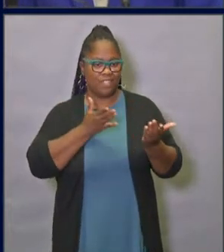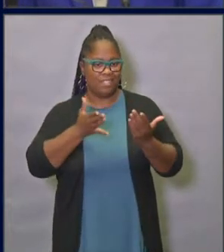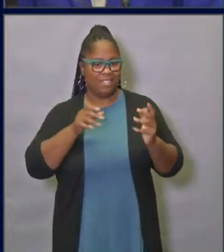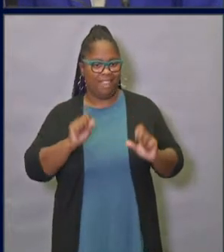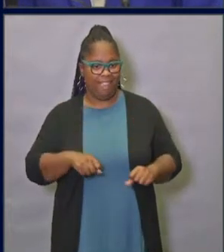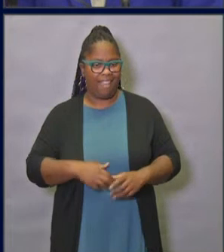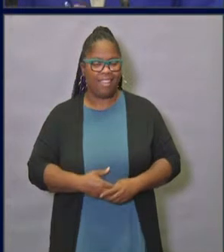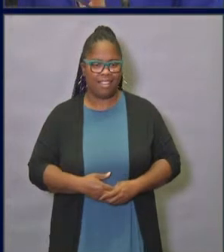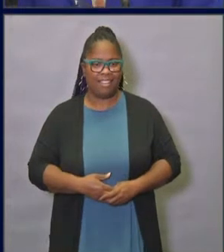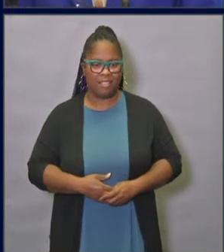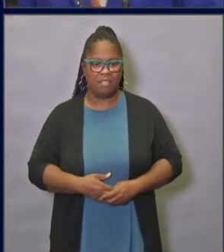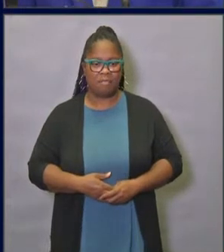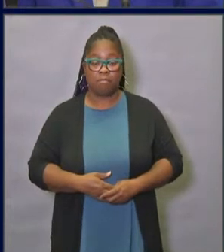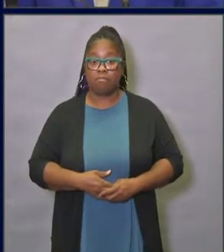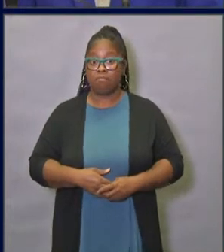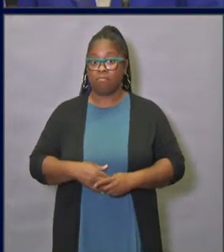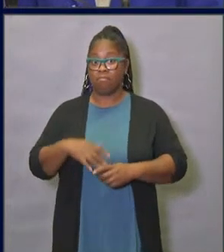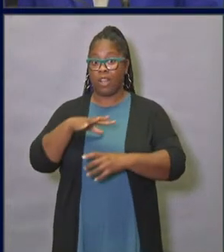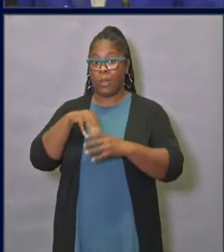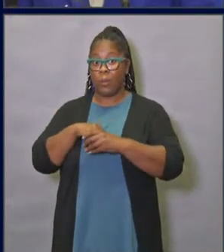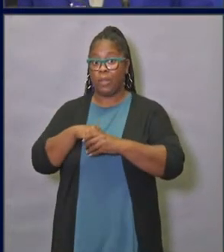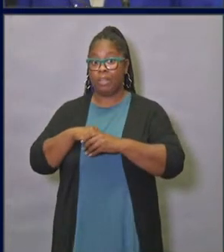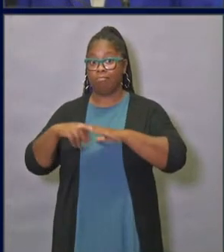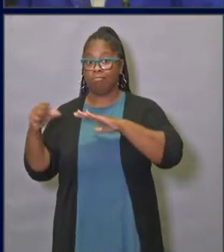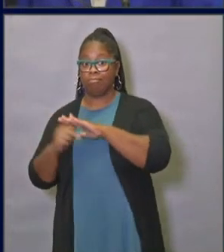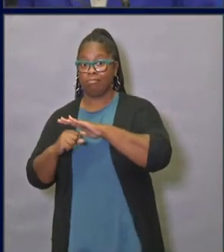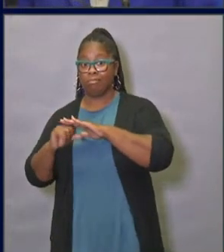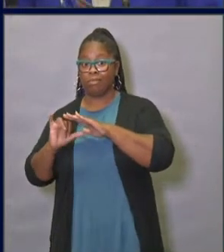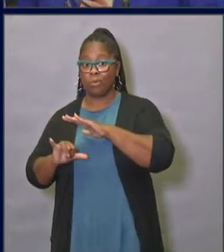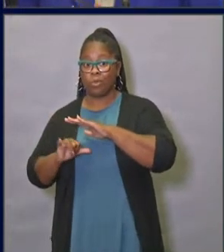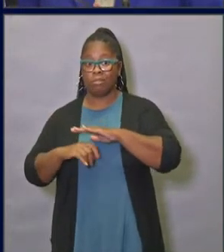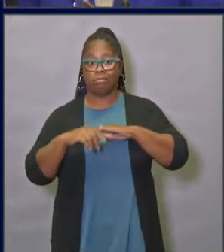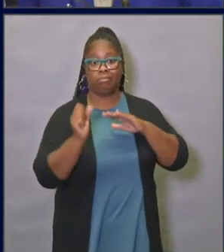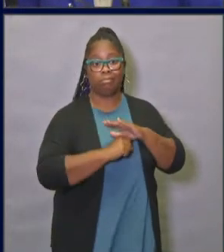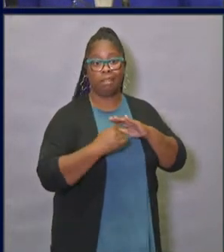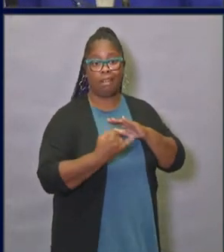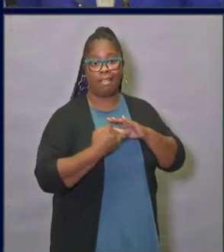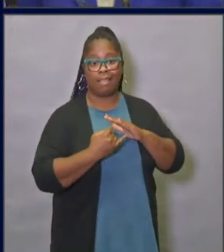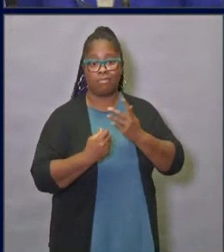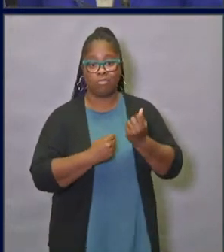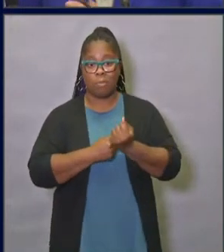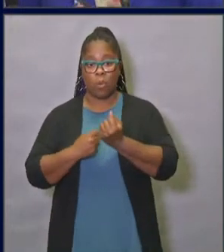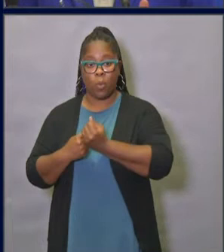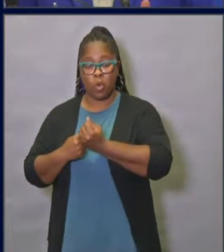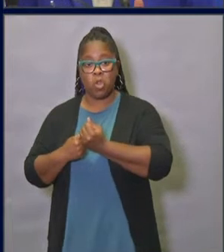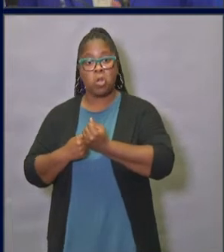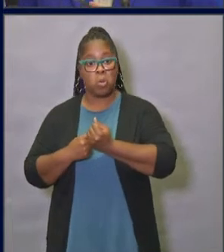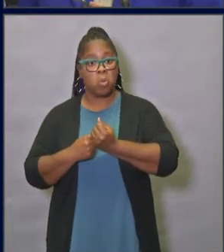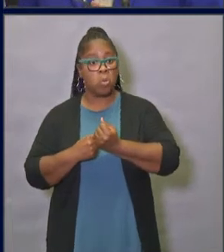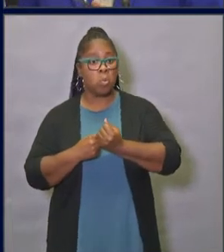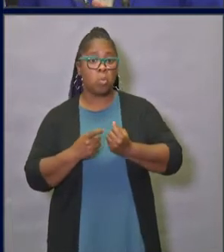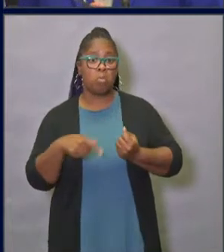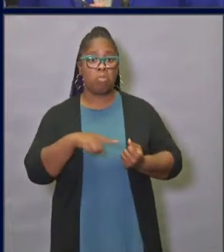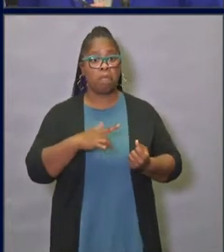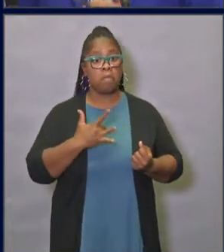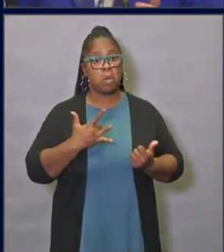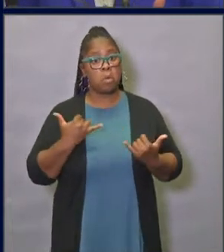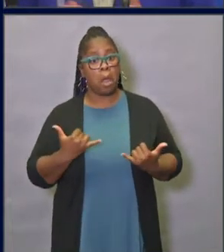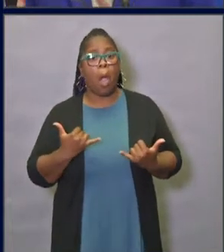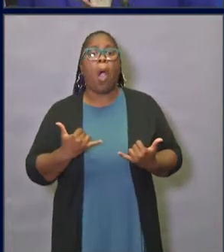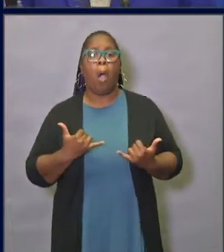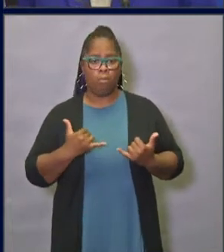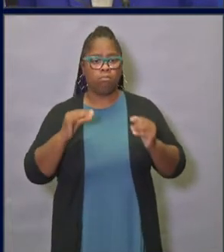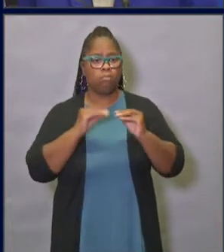services, including quarantine and isolation support, and they feel that there is better access